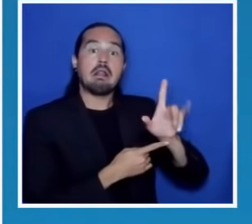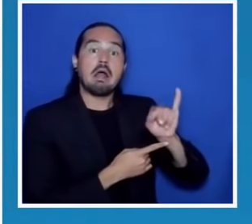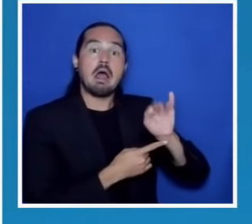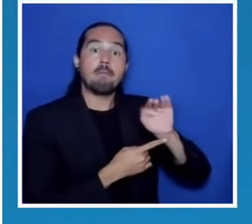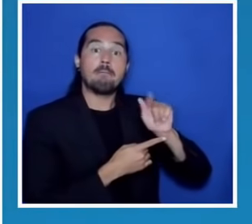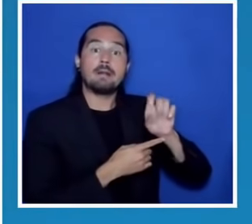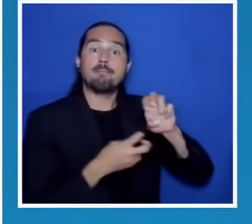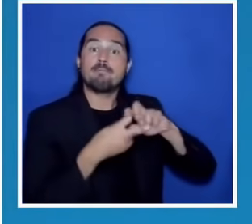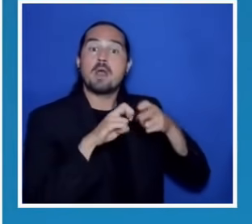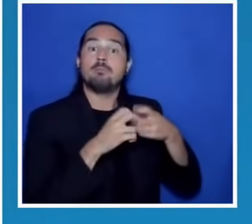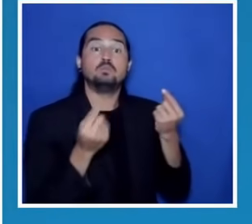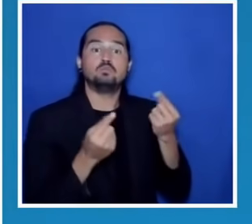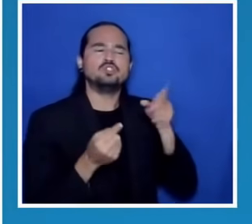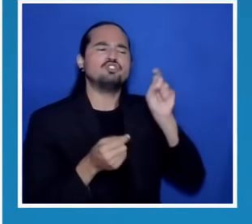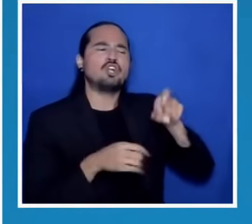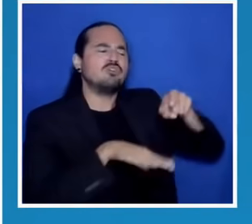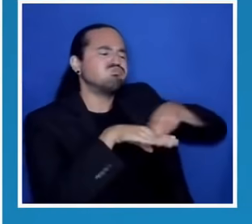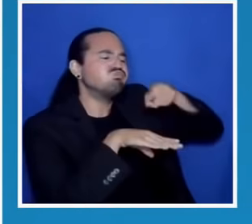Beach.